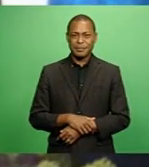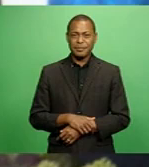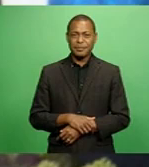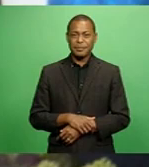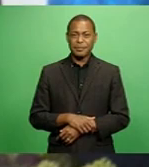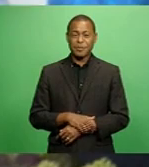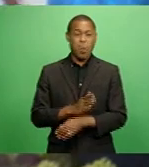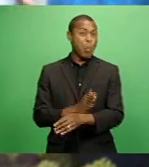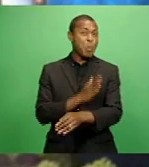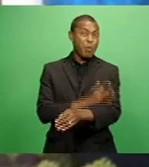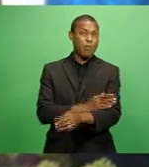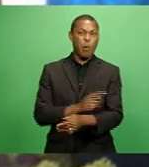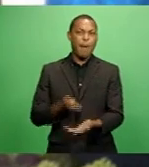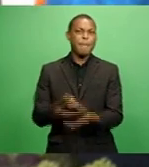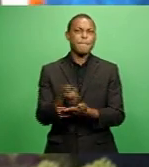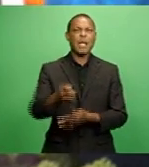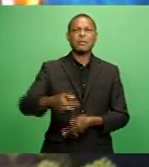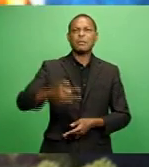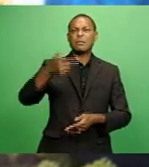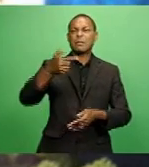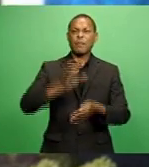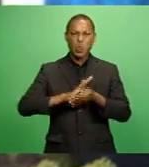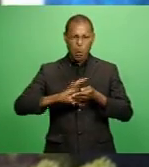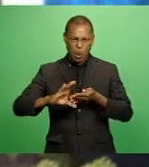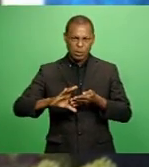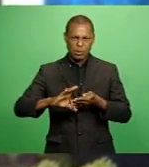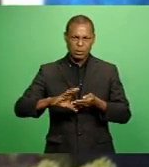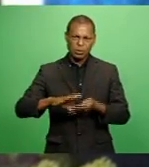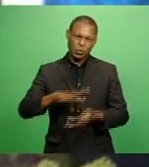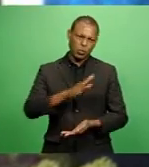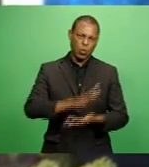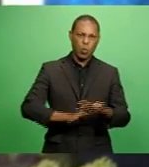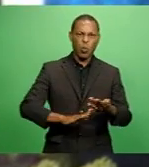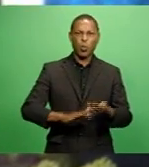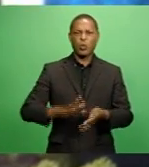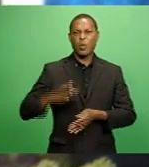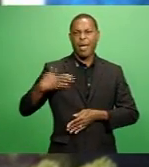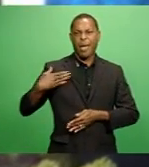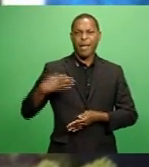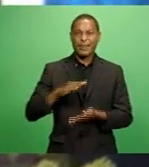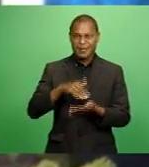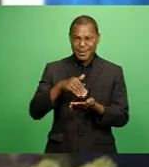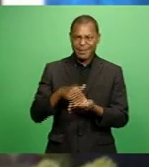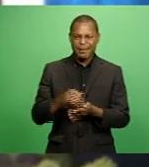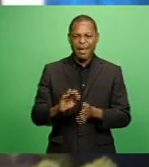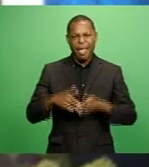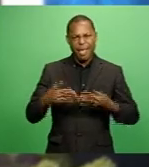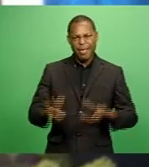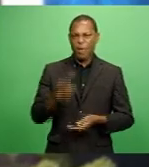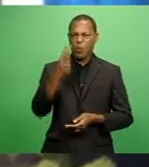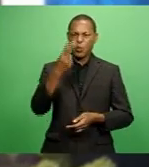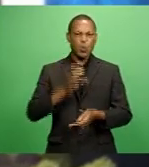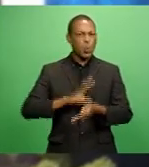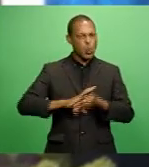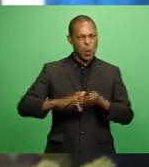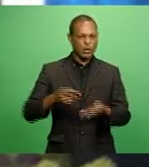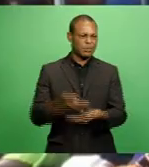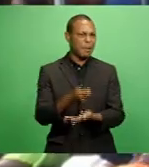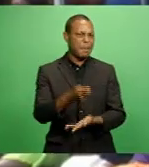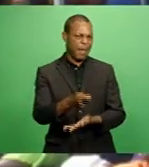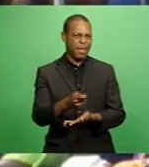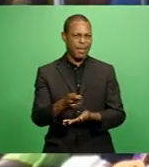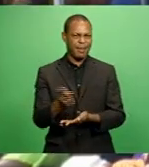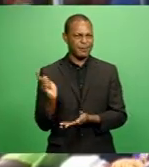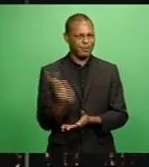Before, we would pay around $7 to get to the Koromomu Health Center, but now we just have to pay $2 for transport, which will bring us here.